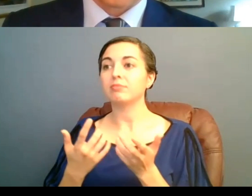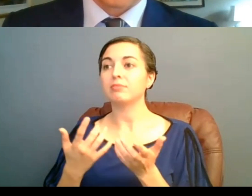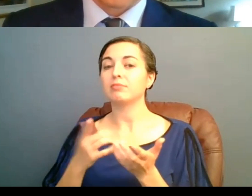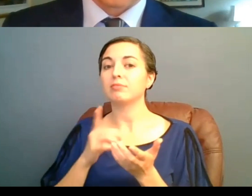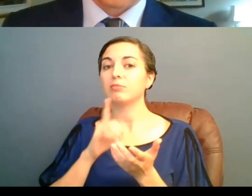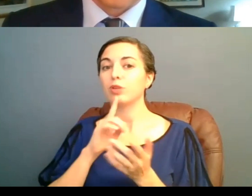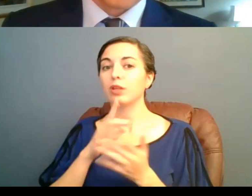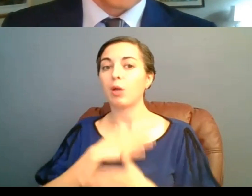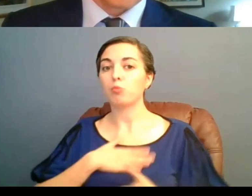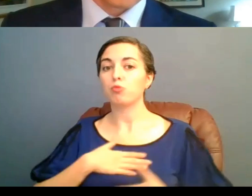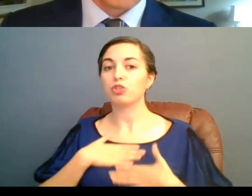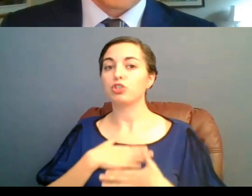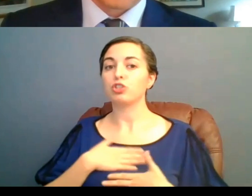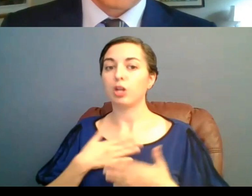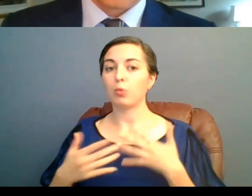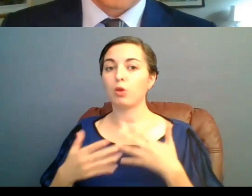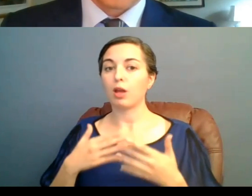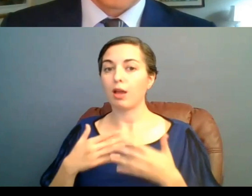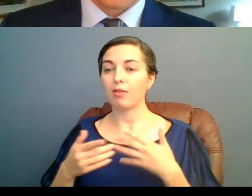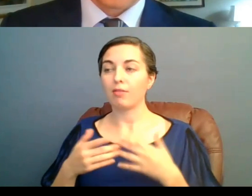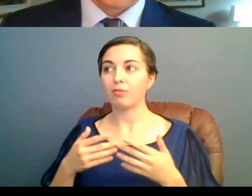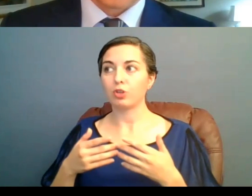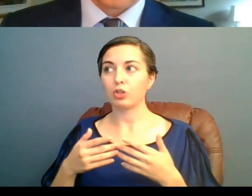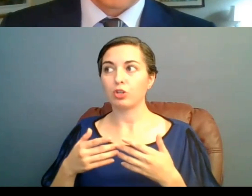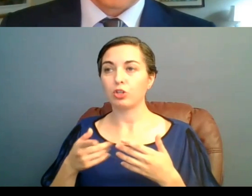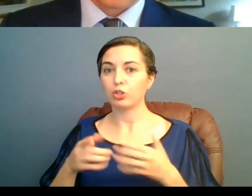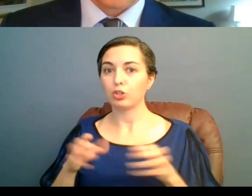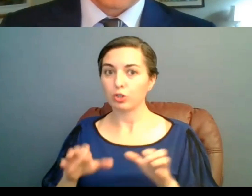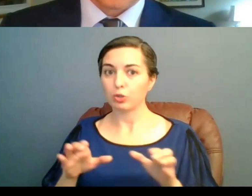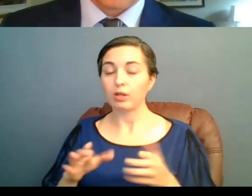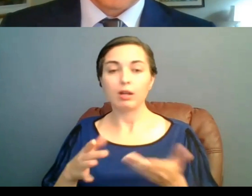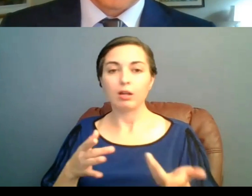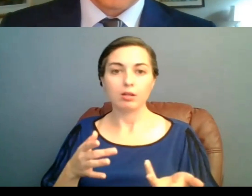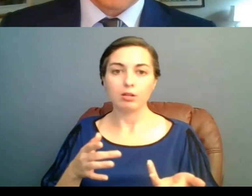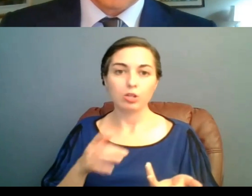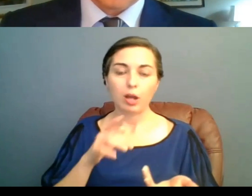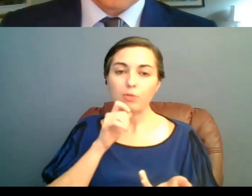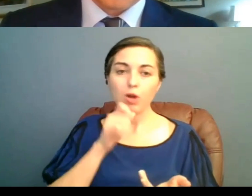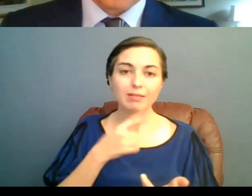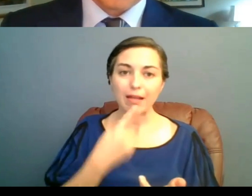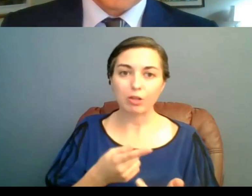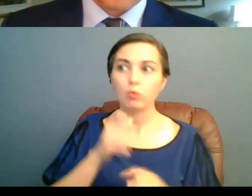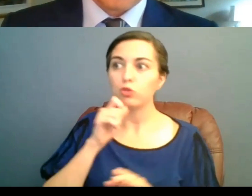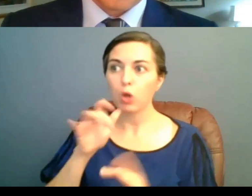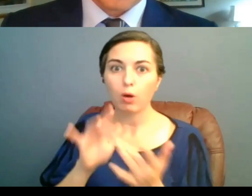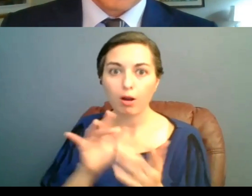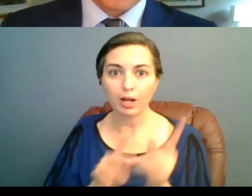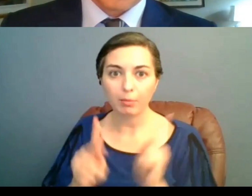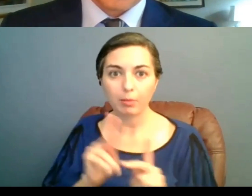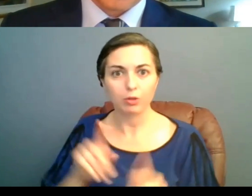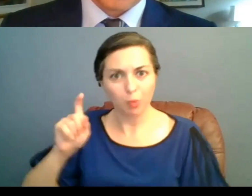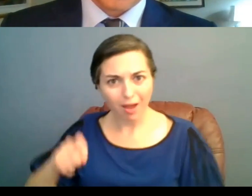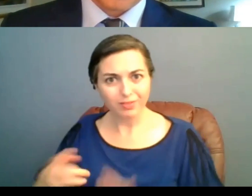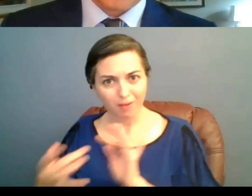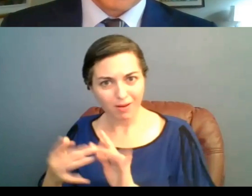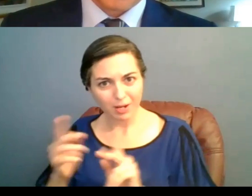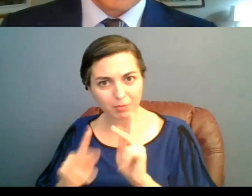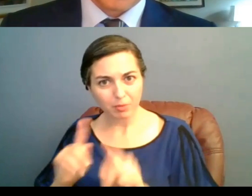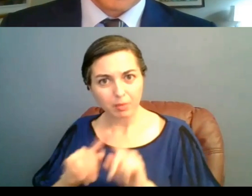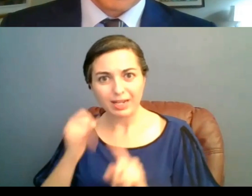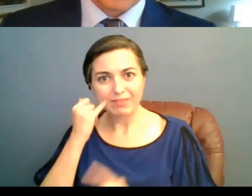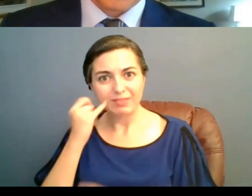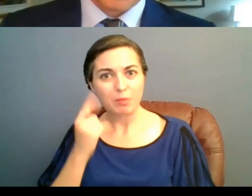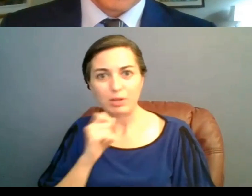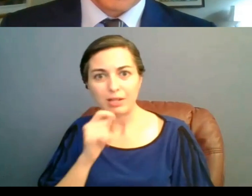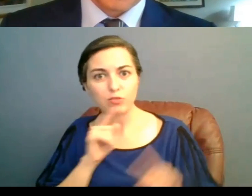extremely appreciative of what you're doing. Not to say you shouldn't reach out to people, you have to. But if someone doesn't reply to you, don't be mad